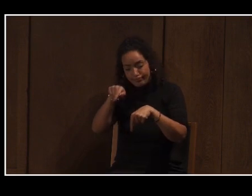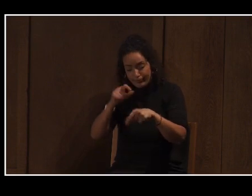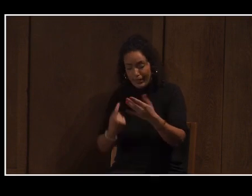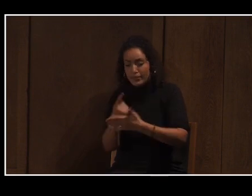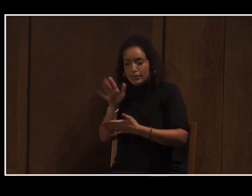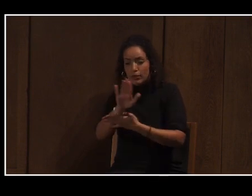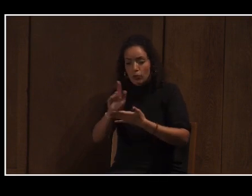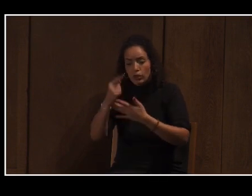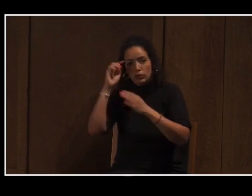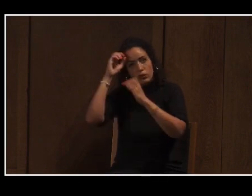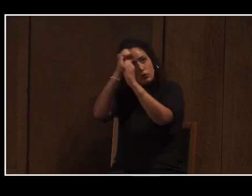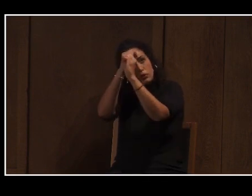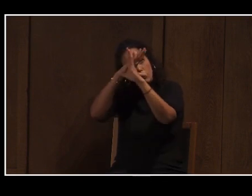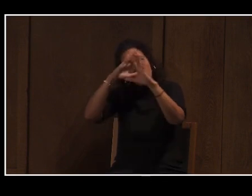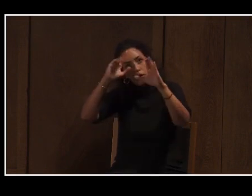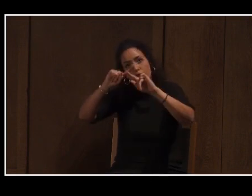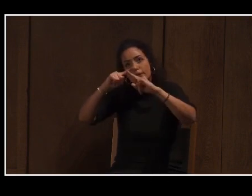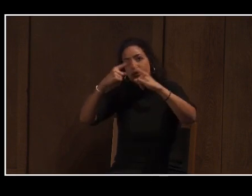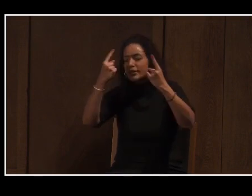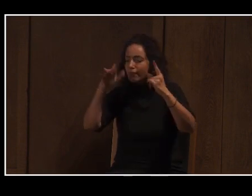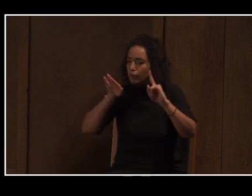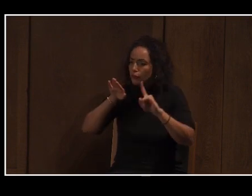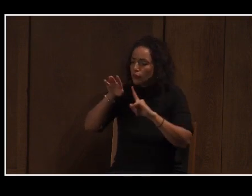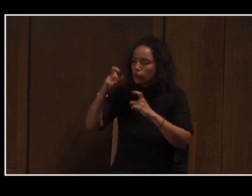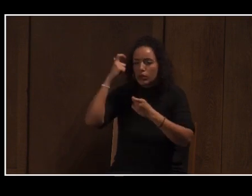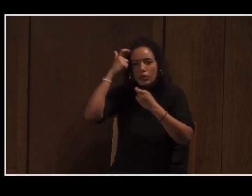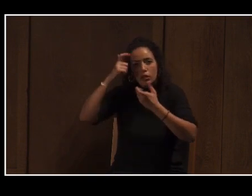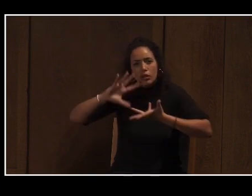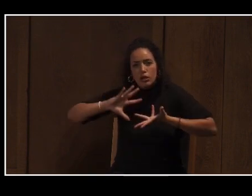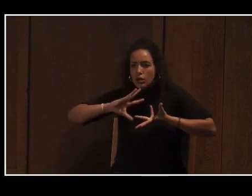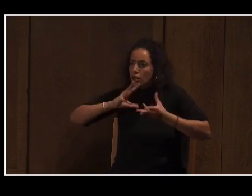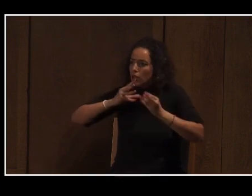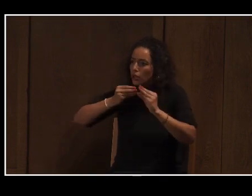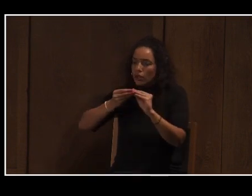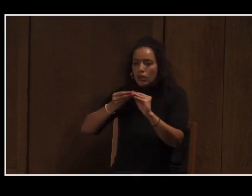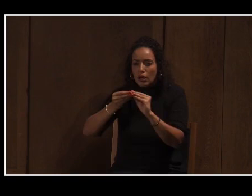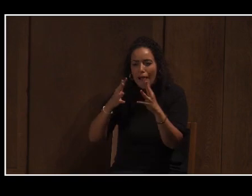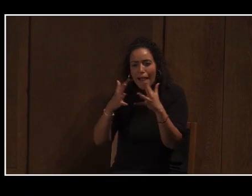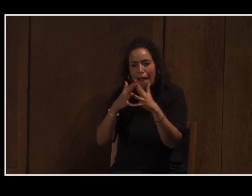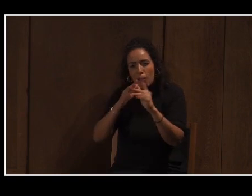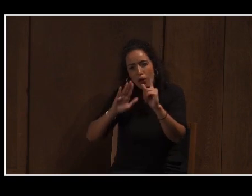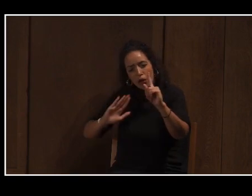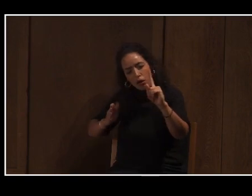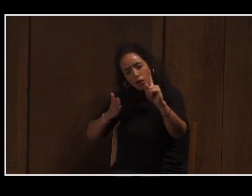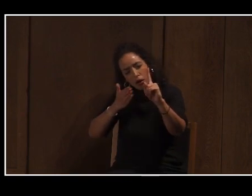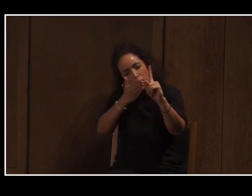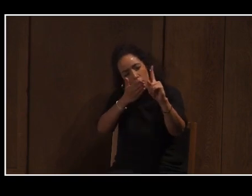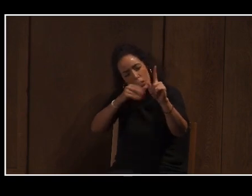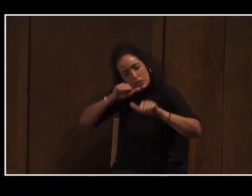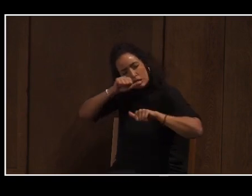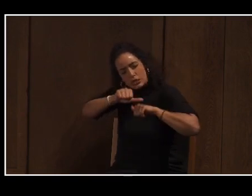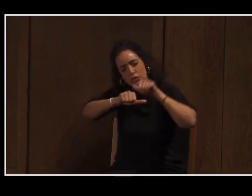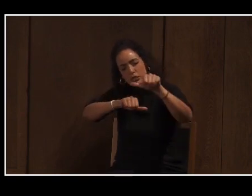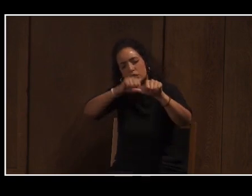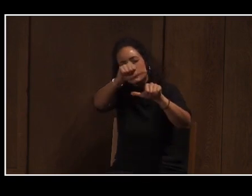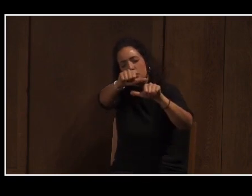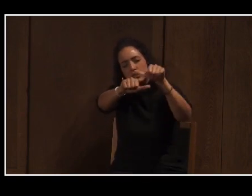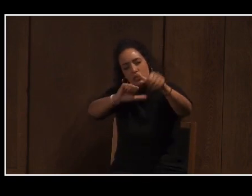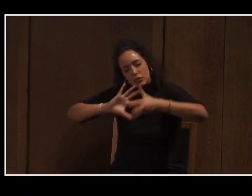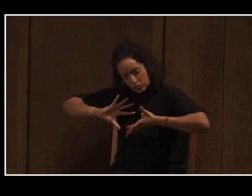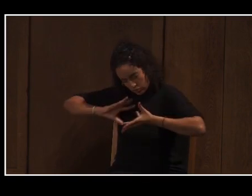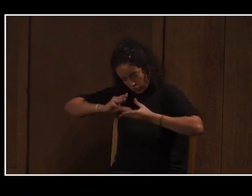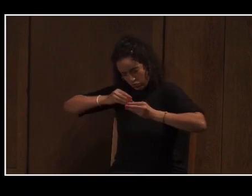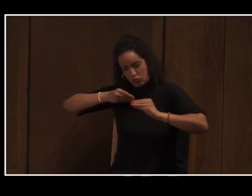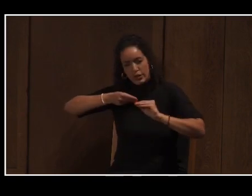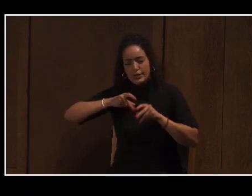future and the use of creativity to think beyond the now. And that's why we're so excited to be hosting this session. I am going to pass over